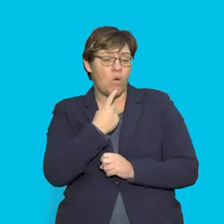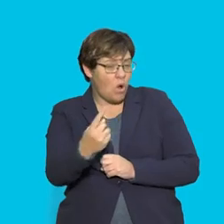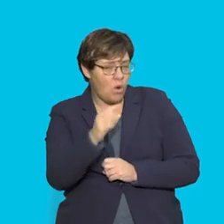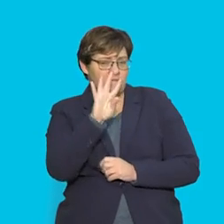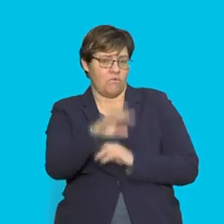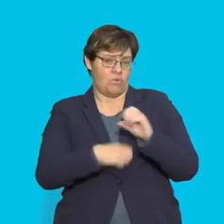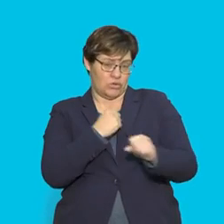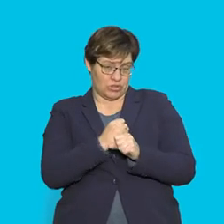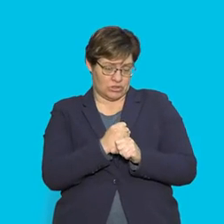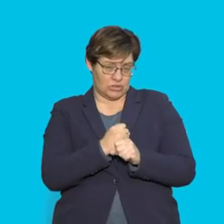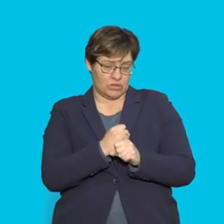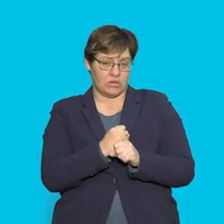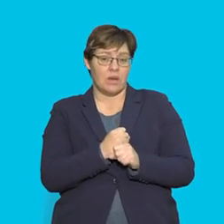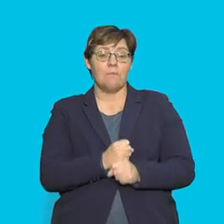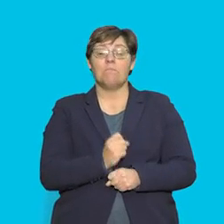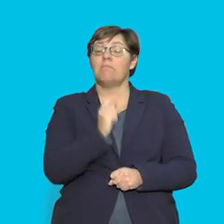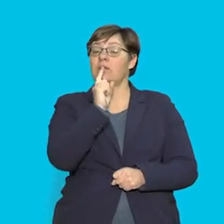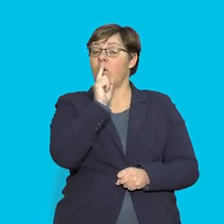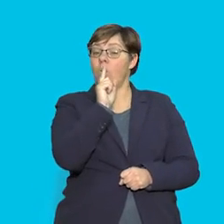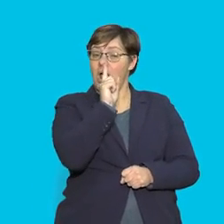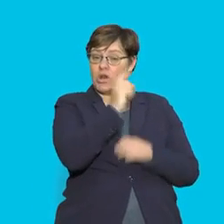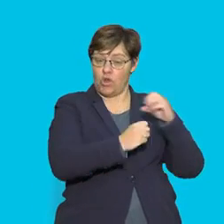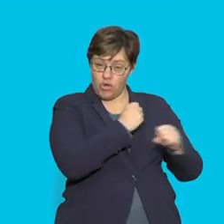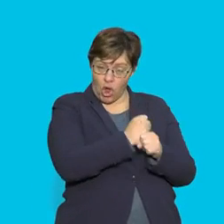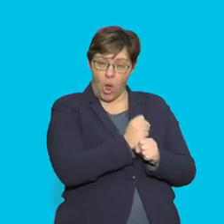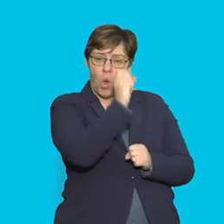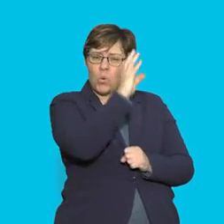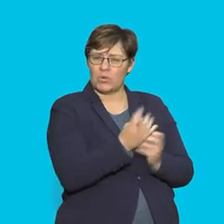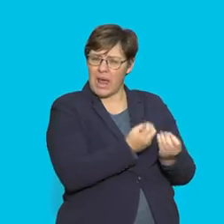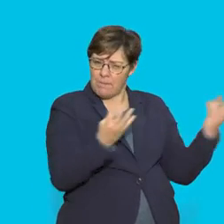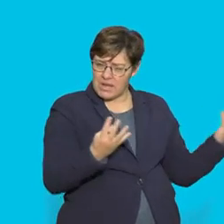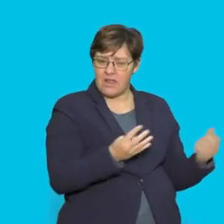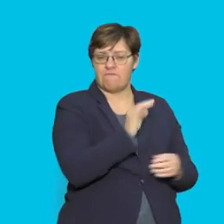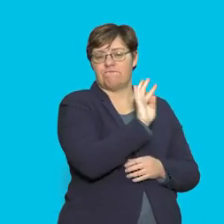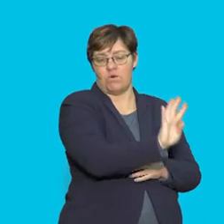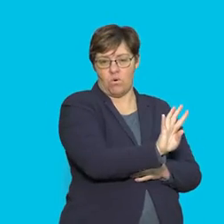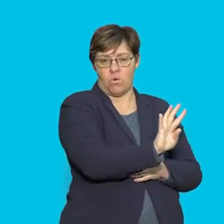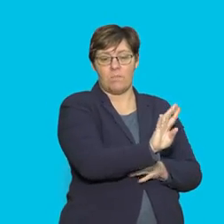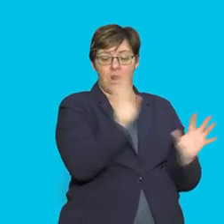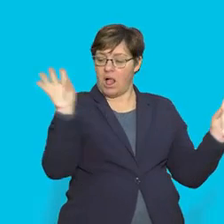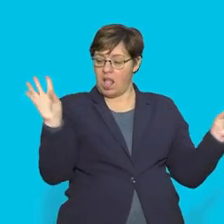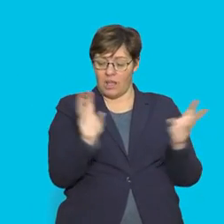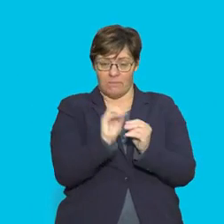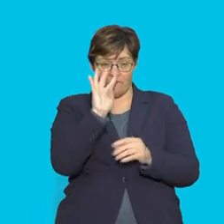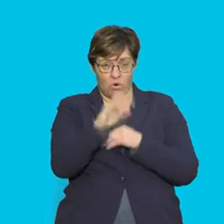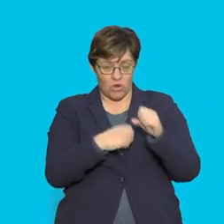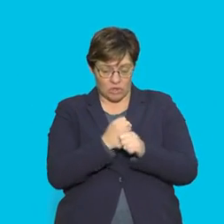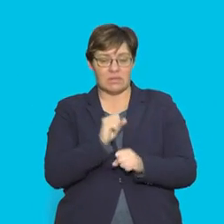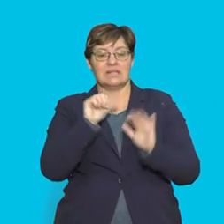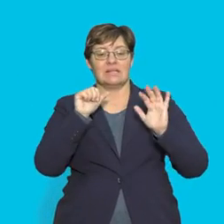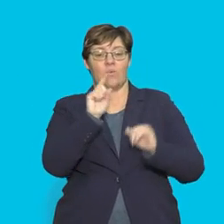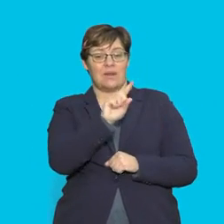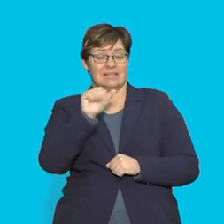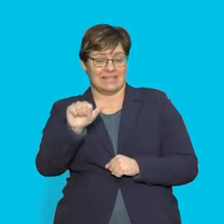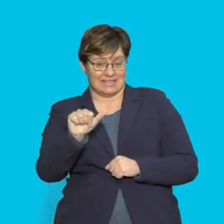this is for 4 years, but in 4 years, we know each year has 4 quarters, so that makes it 16